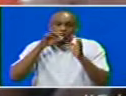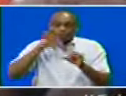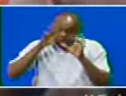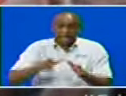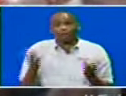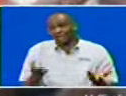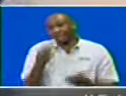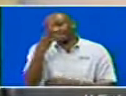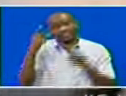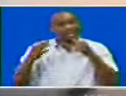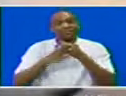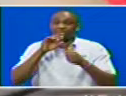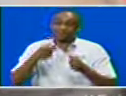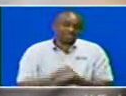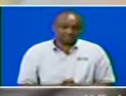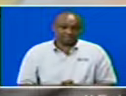38,000.